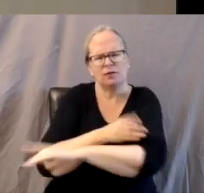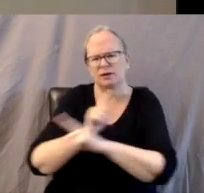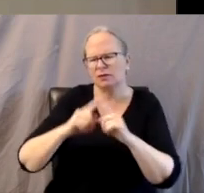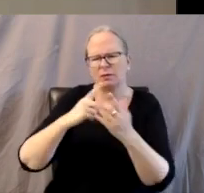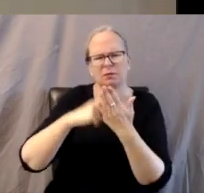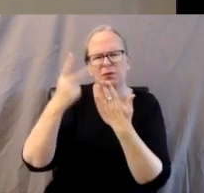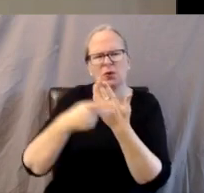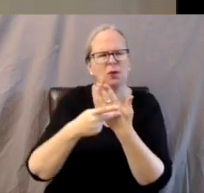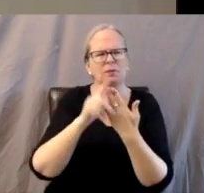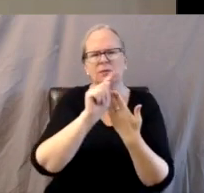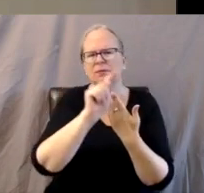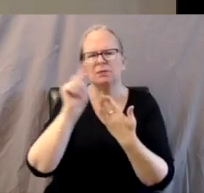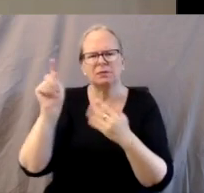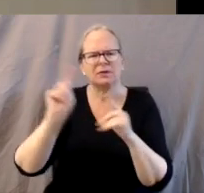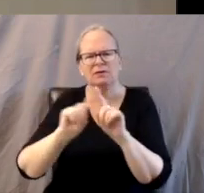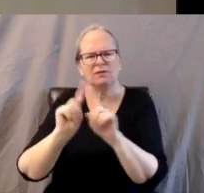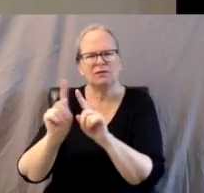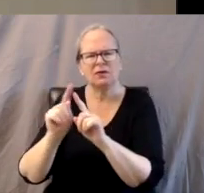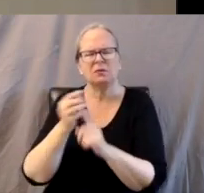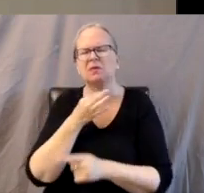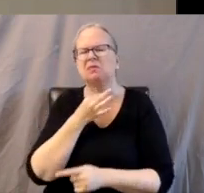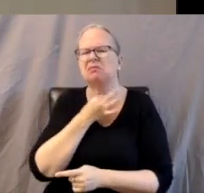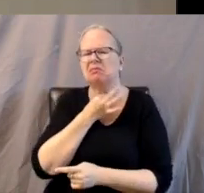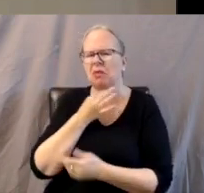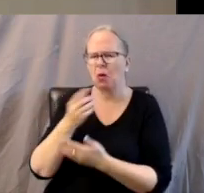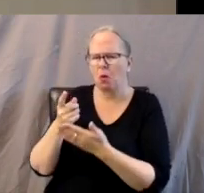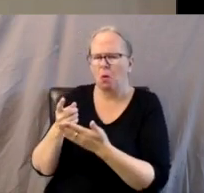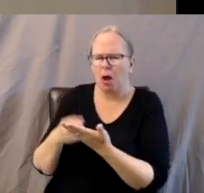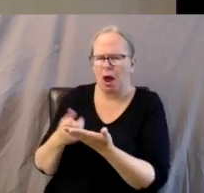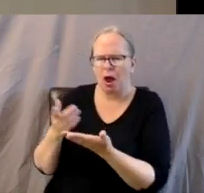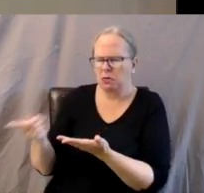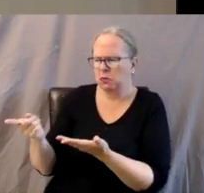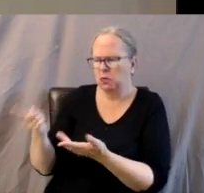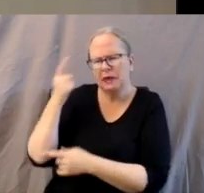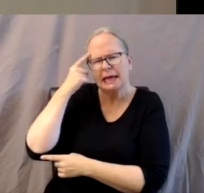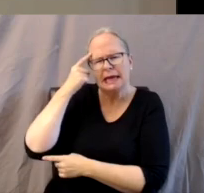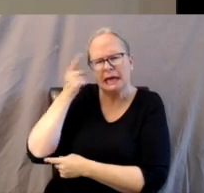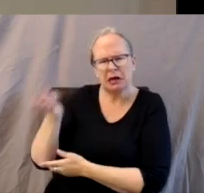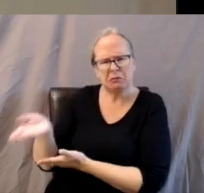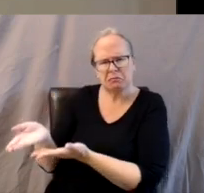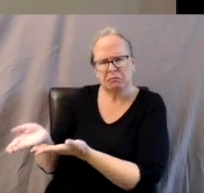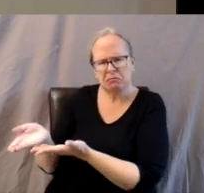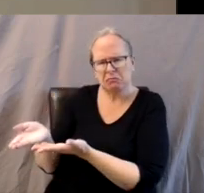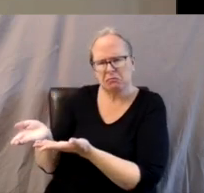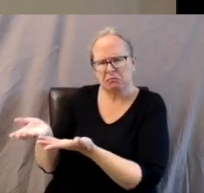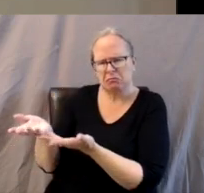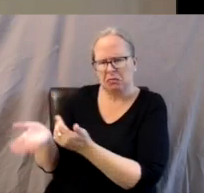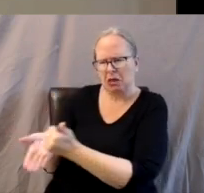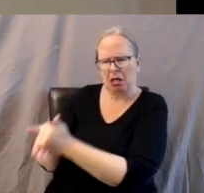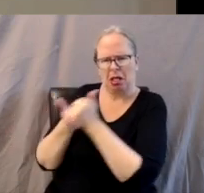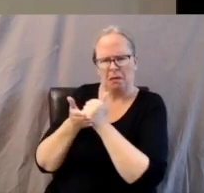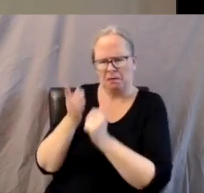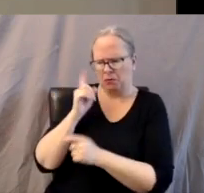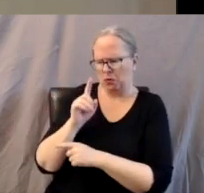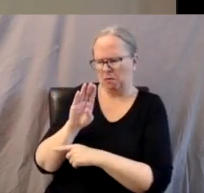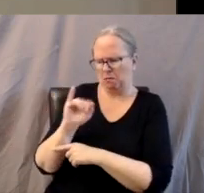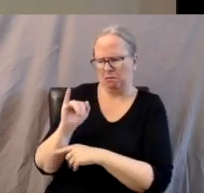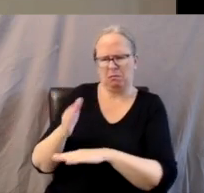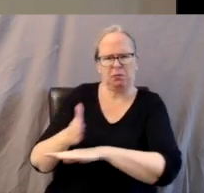So what do you think is the best thing that can be improved upon that a basic income can be offered?